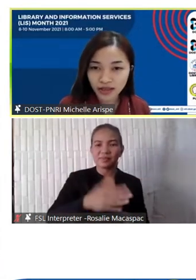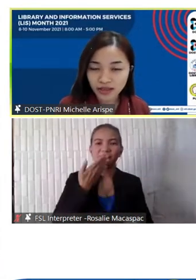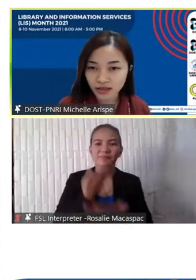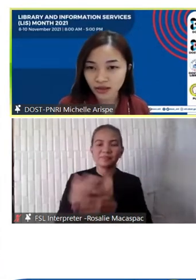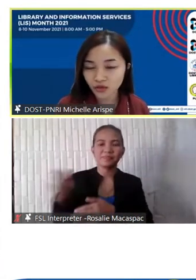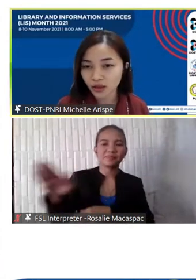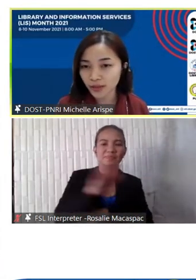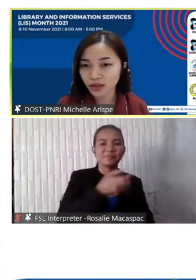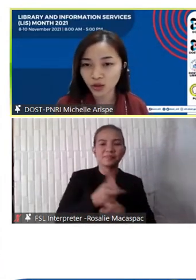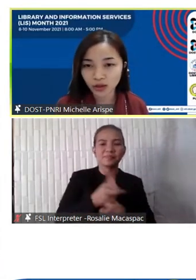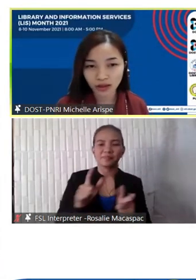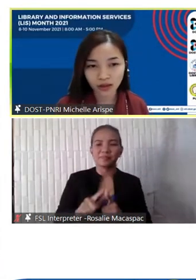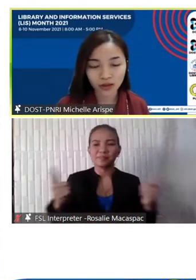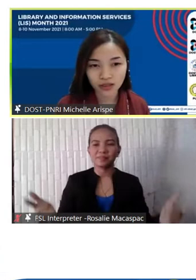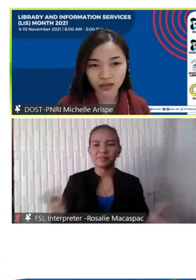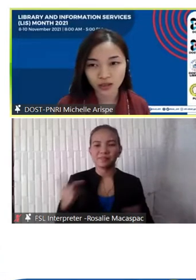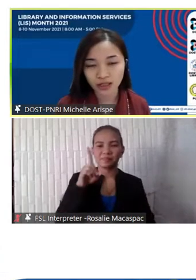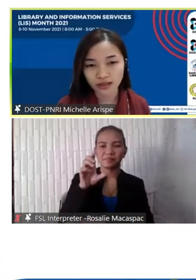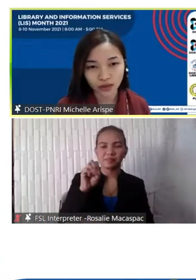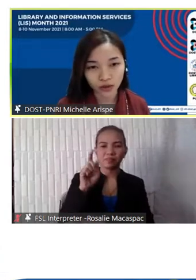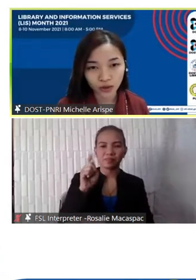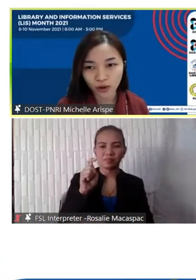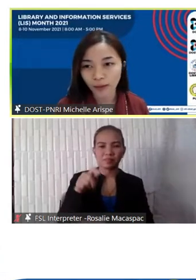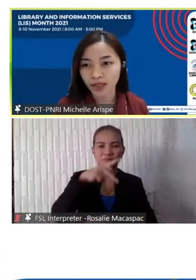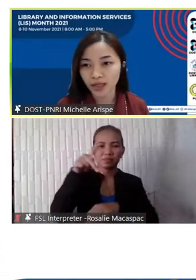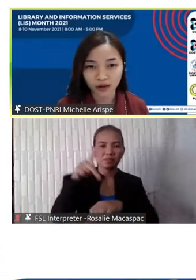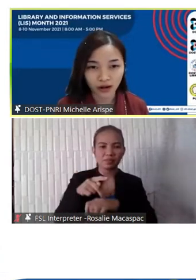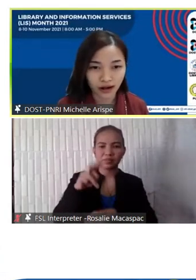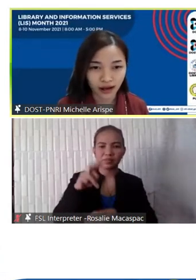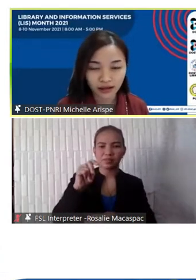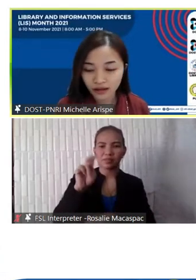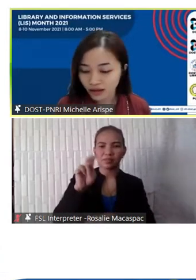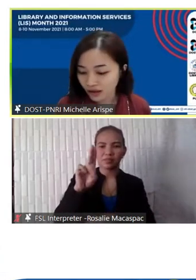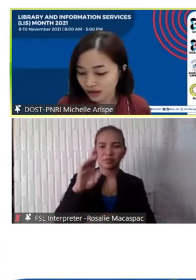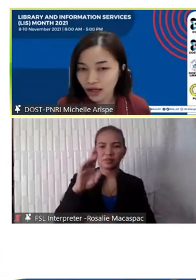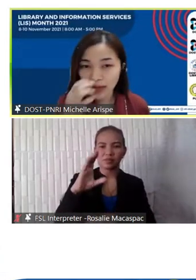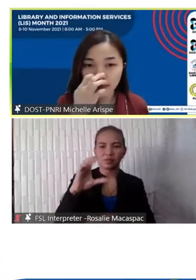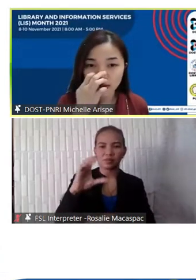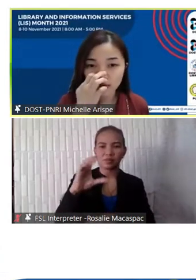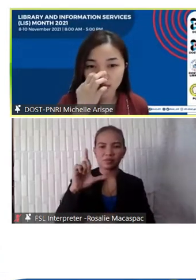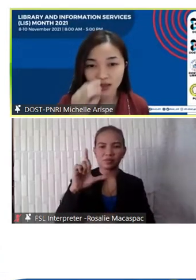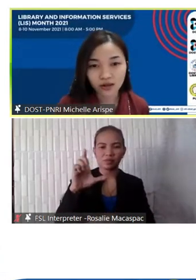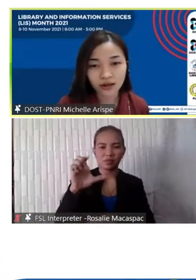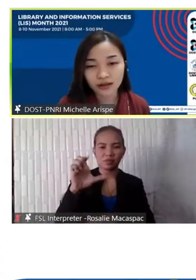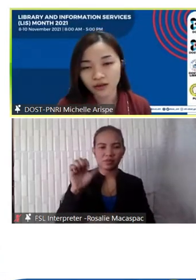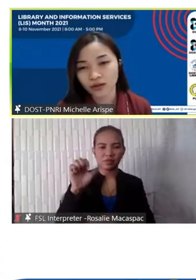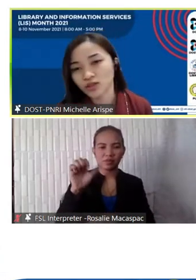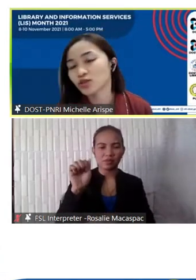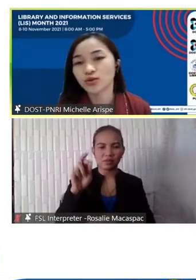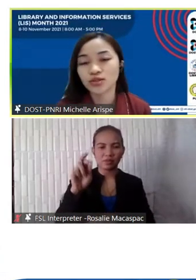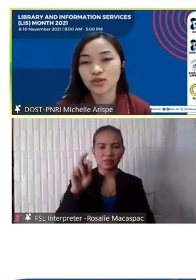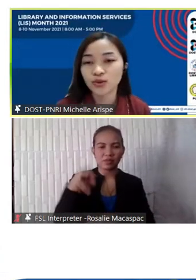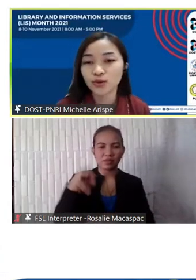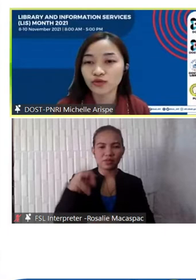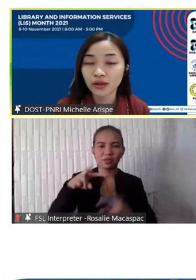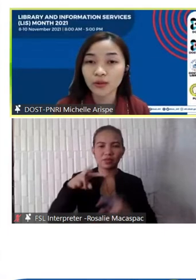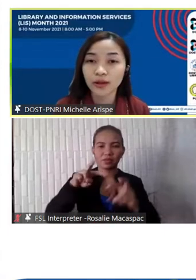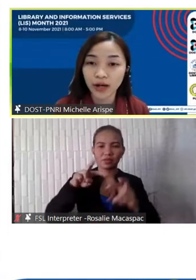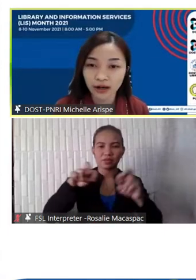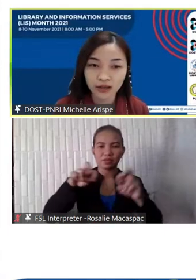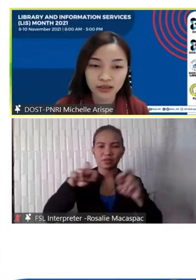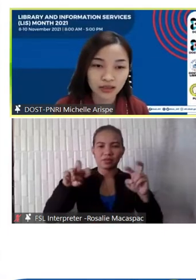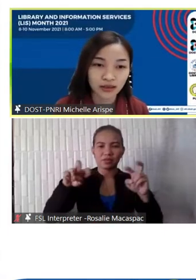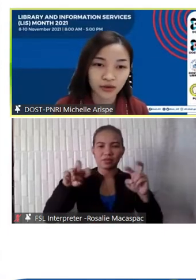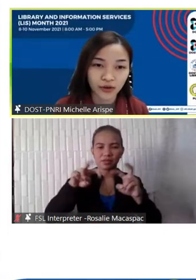the DOST, Philippine Nuclear Research Institute, or PNRI. And I'm happy to be here and get to introduce to